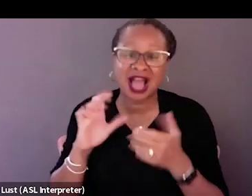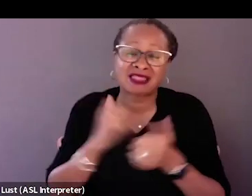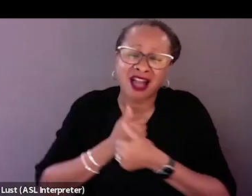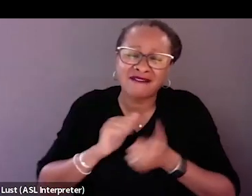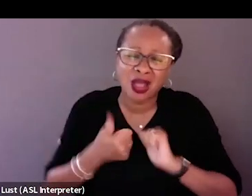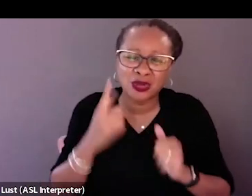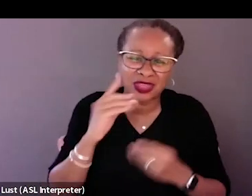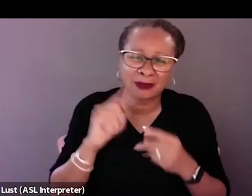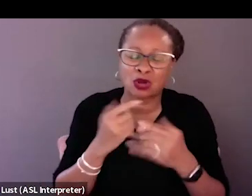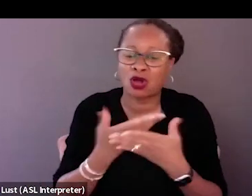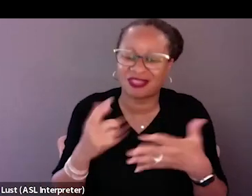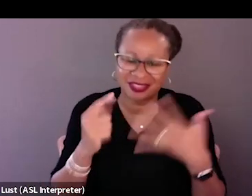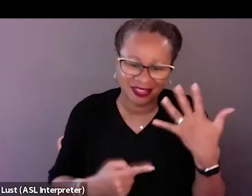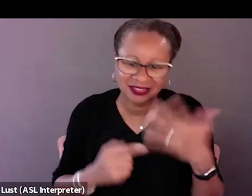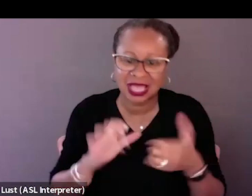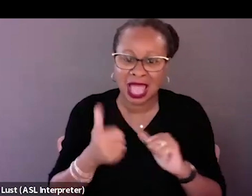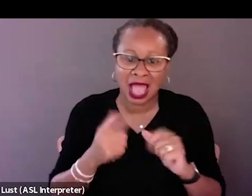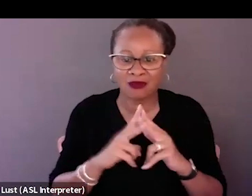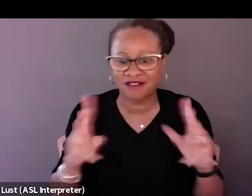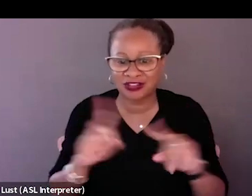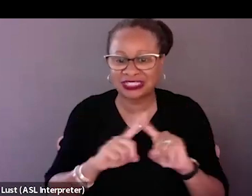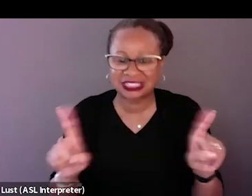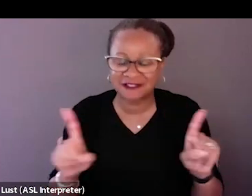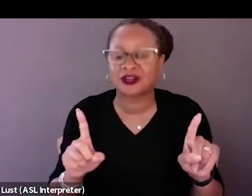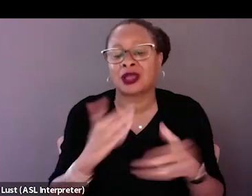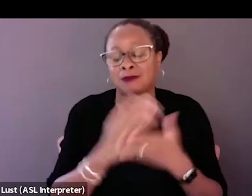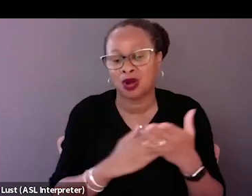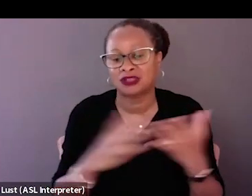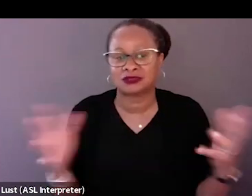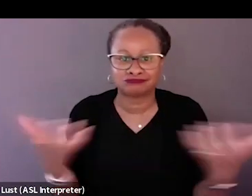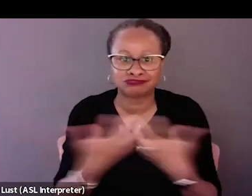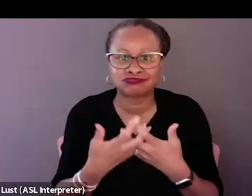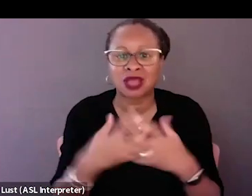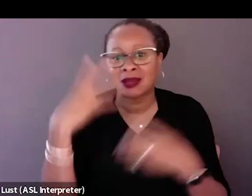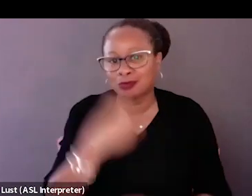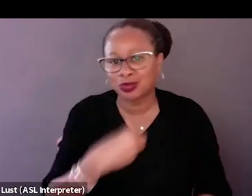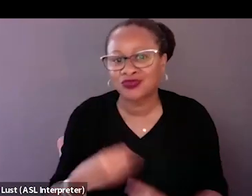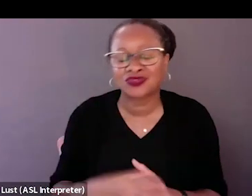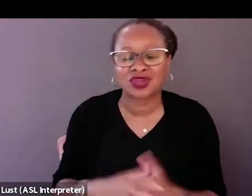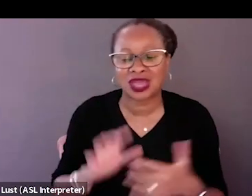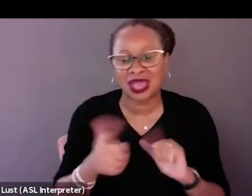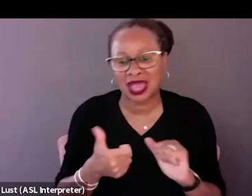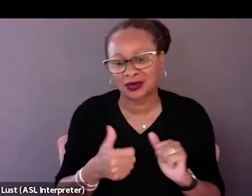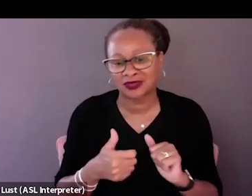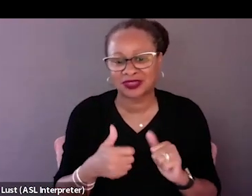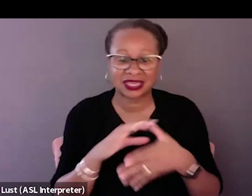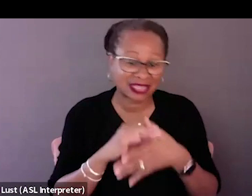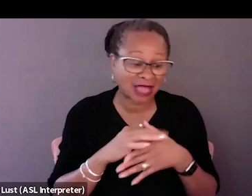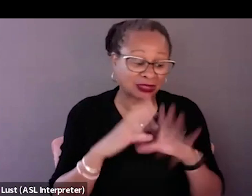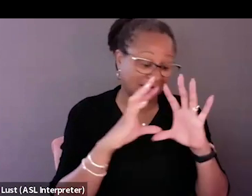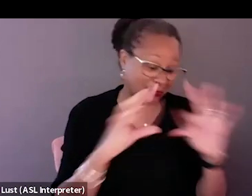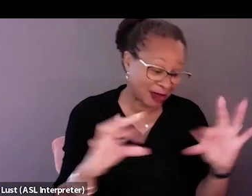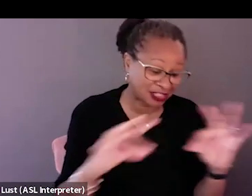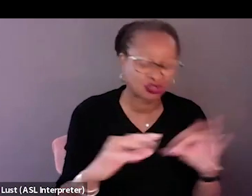all of these things and how the very different elements cohere so beautifully, and how the kind of the content and the messages just